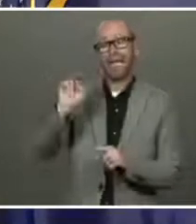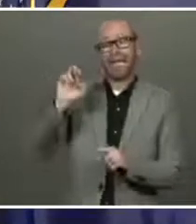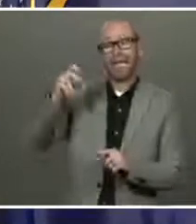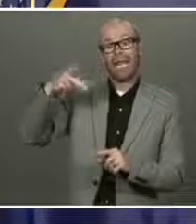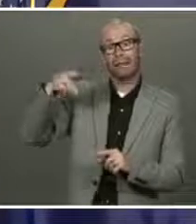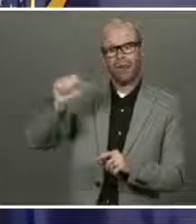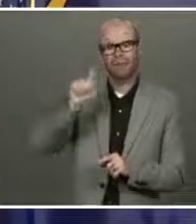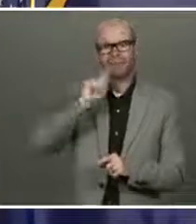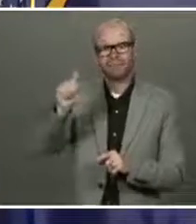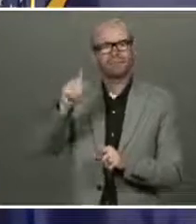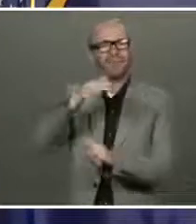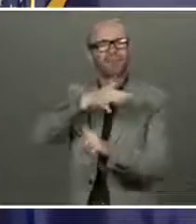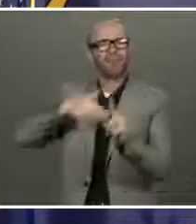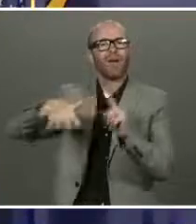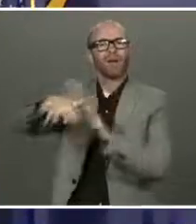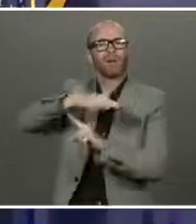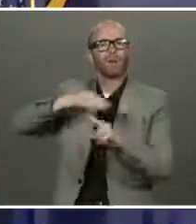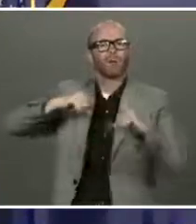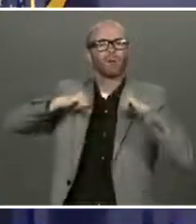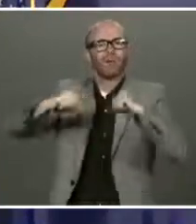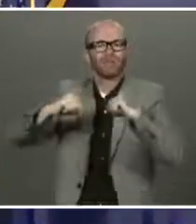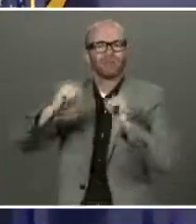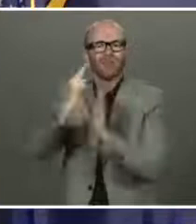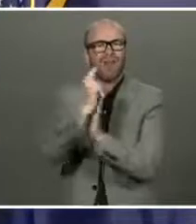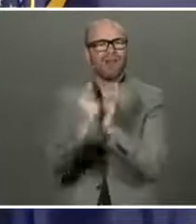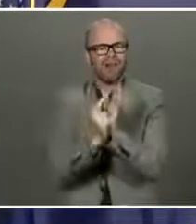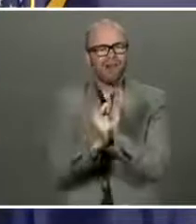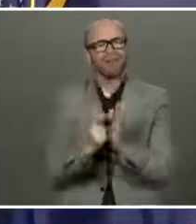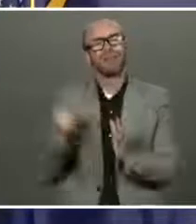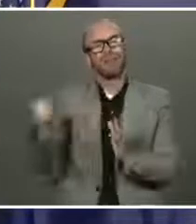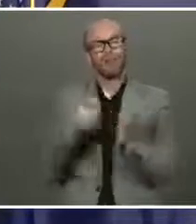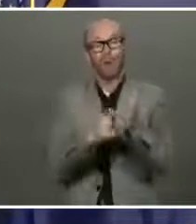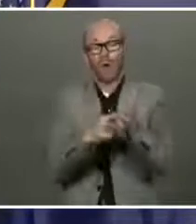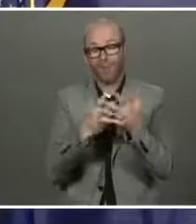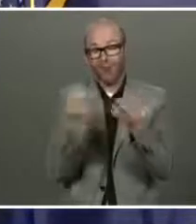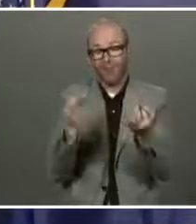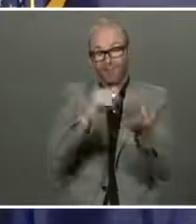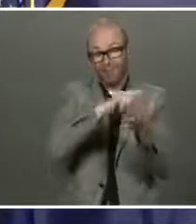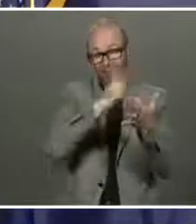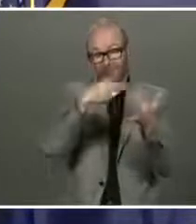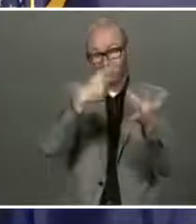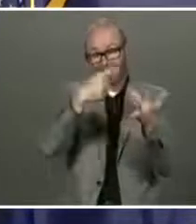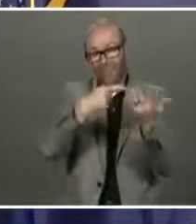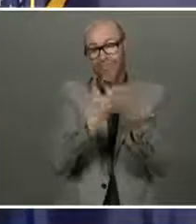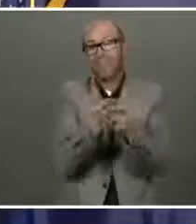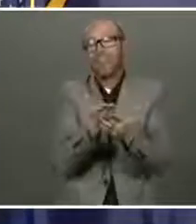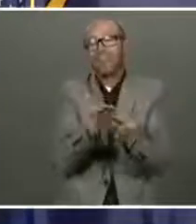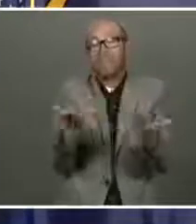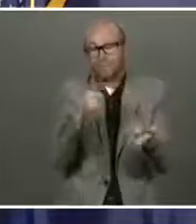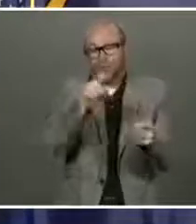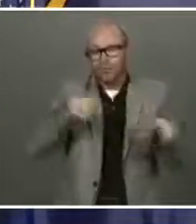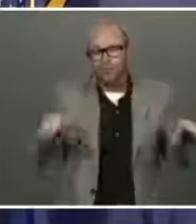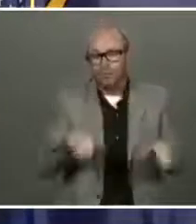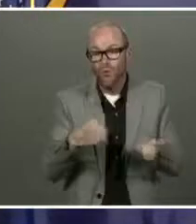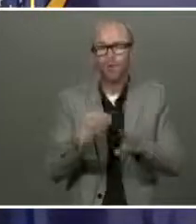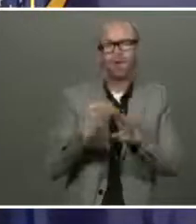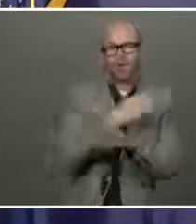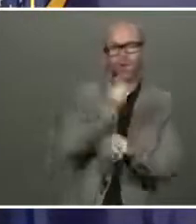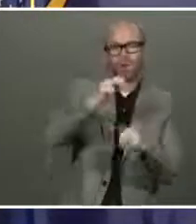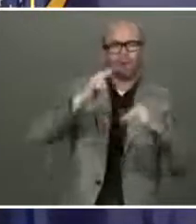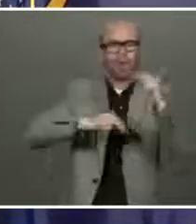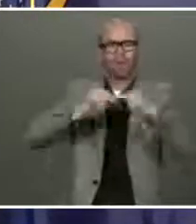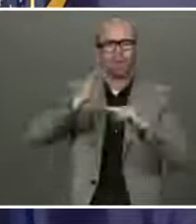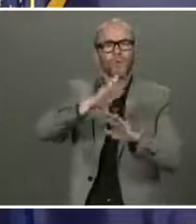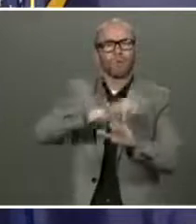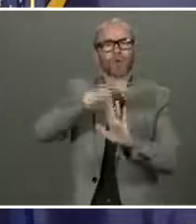law, theoretically, that requires a whole bunch of hoops that you have to jump through before you can build a project on public